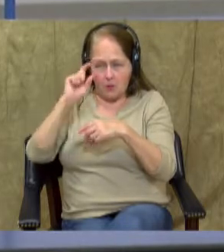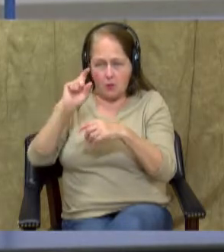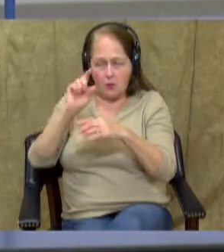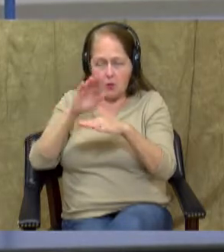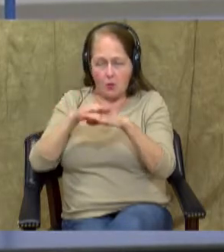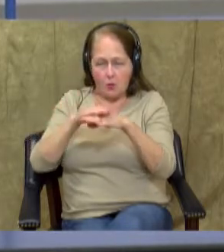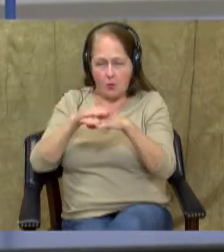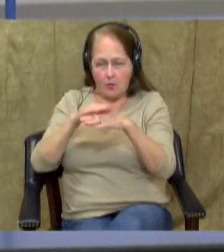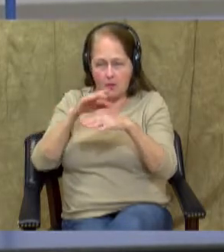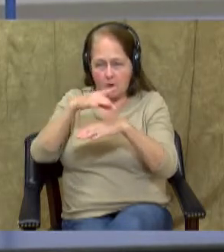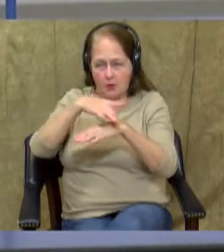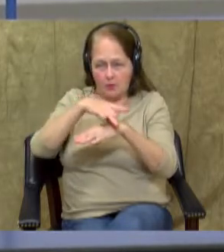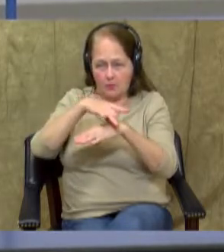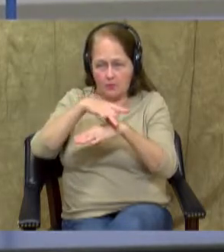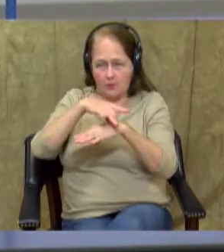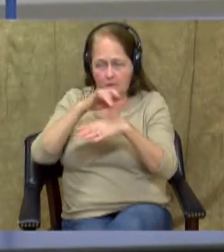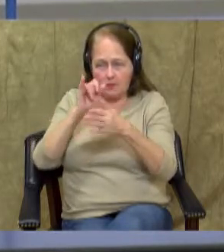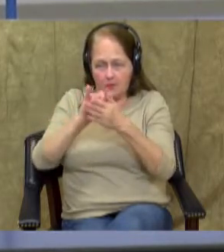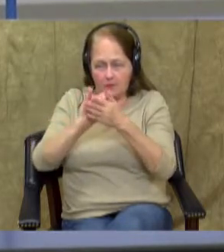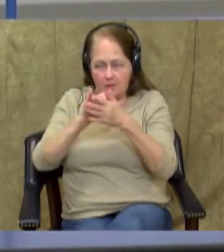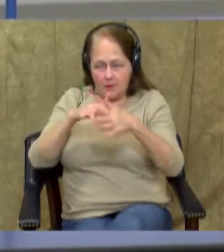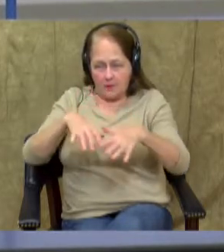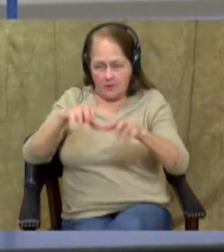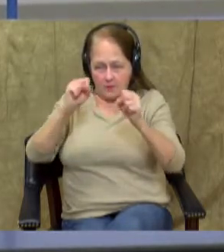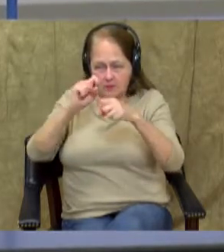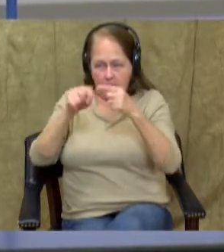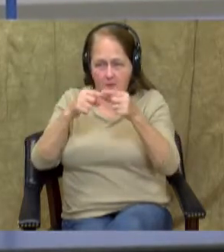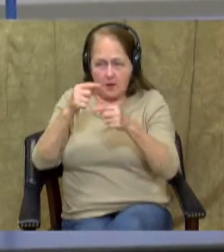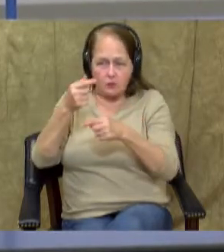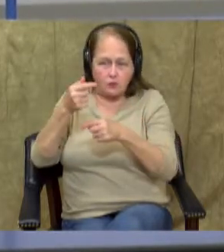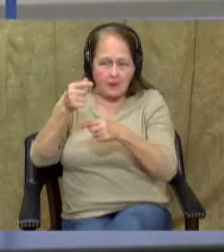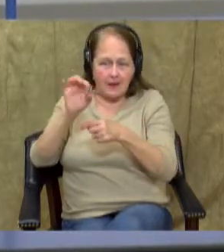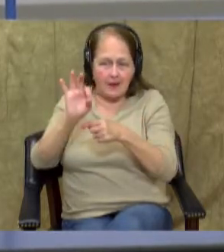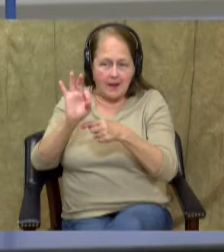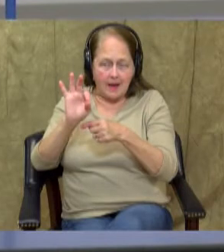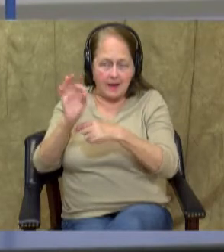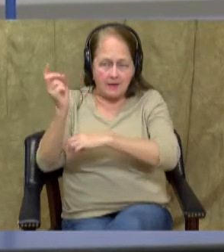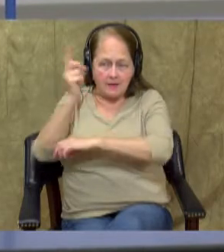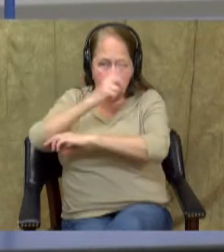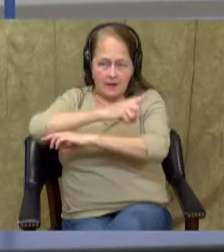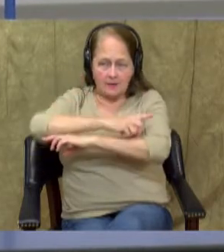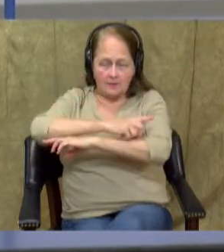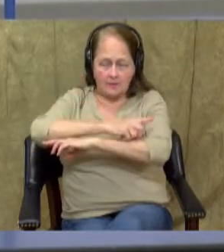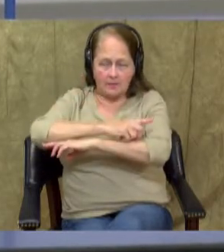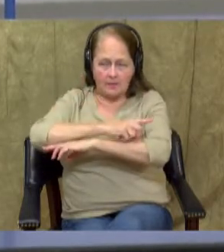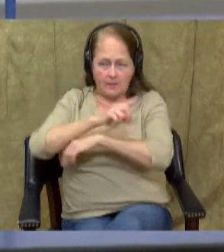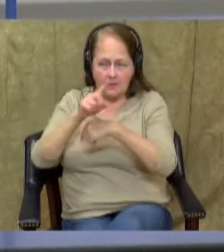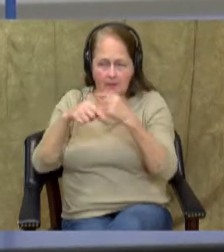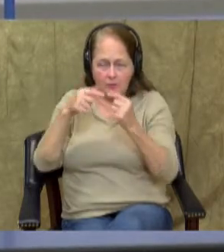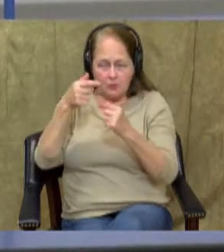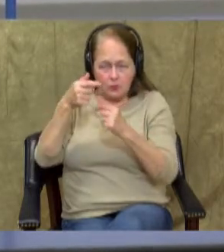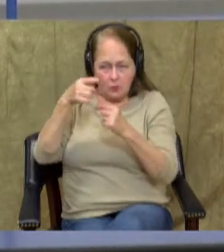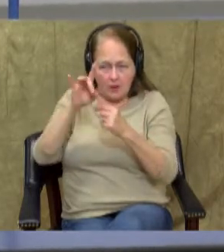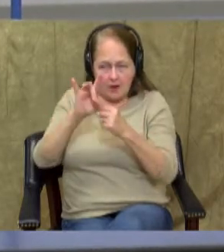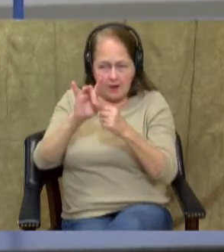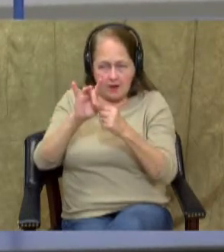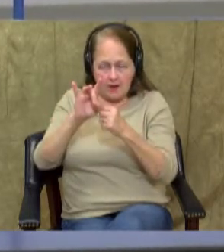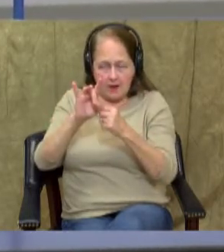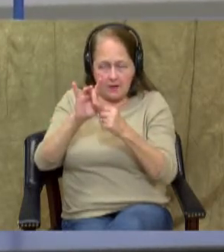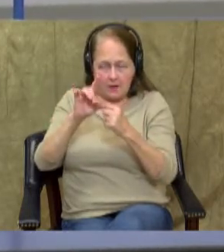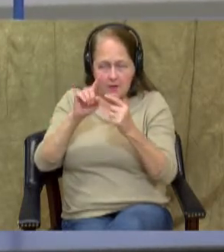the Earth. This takes about 29 days. And then it takes about 28 days for it